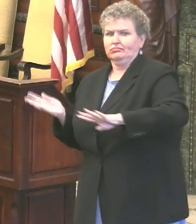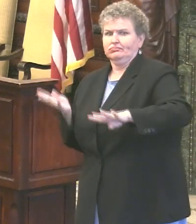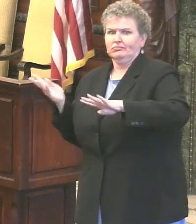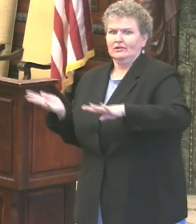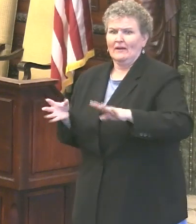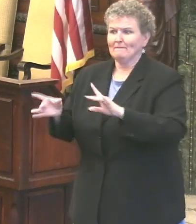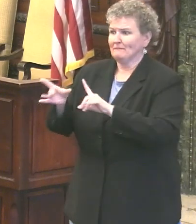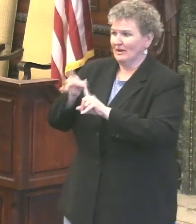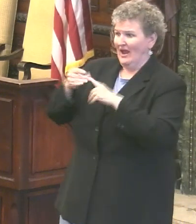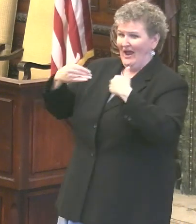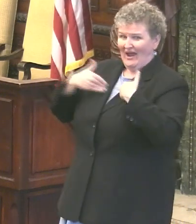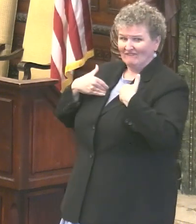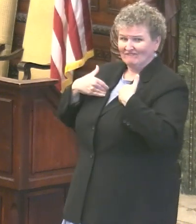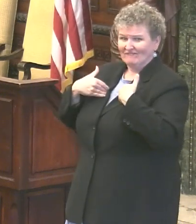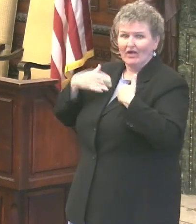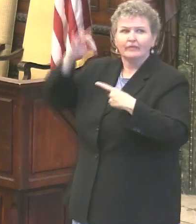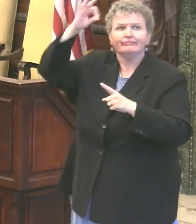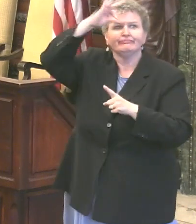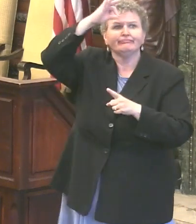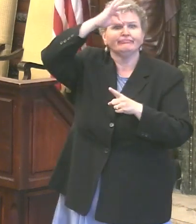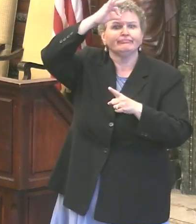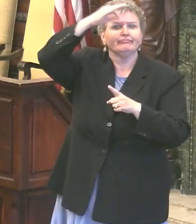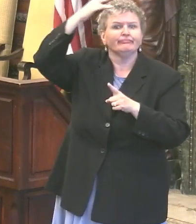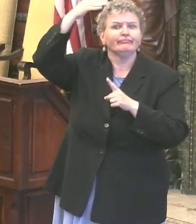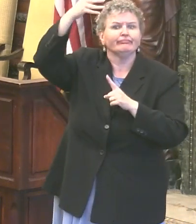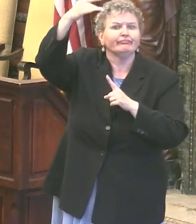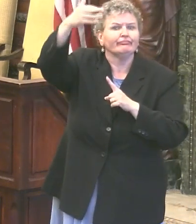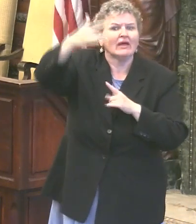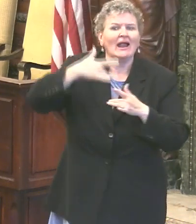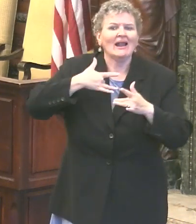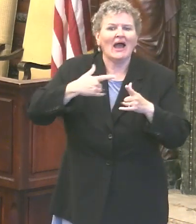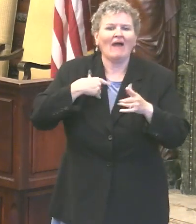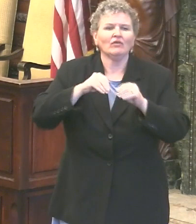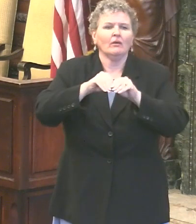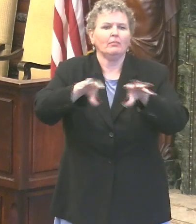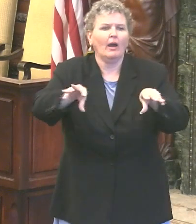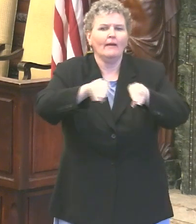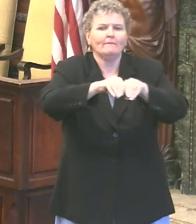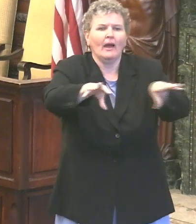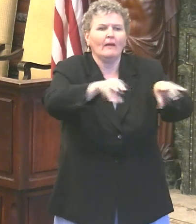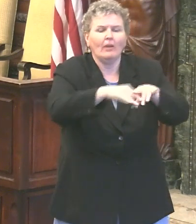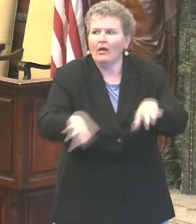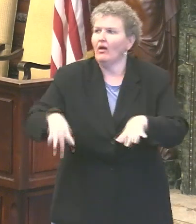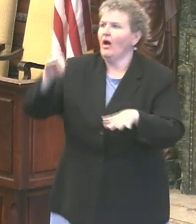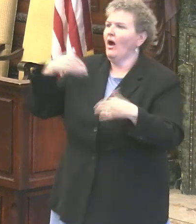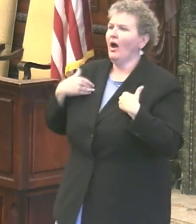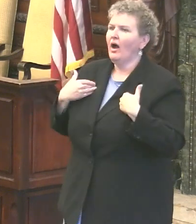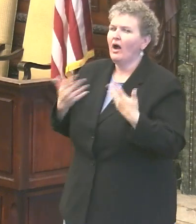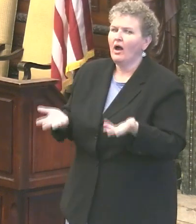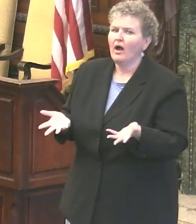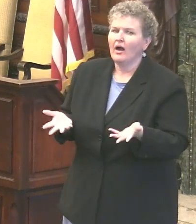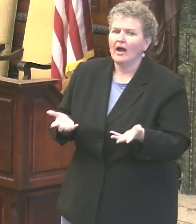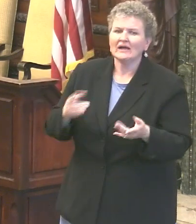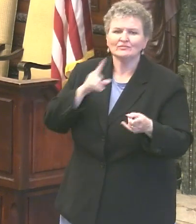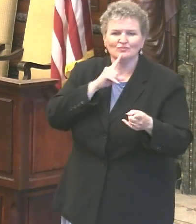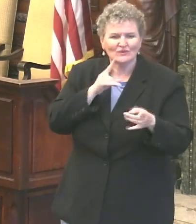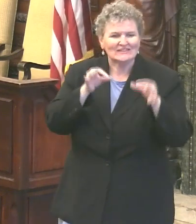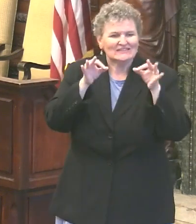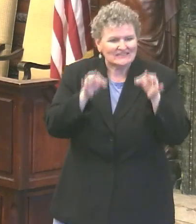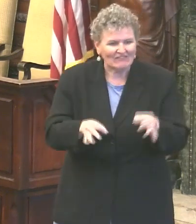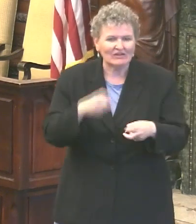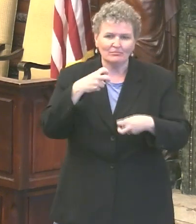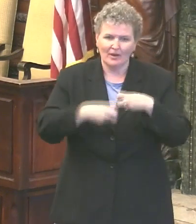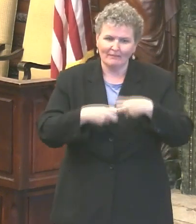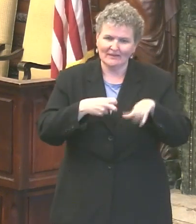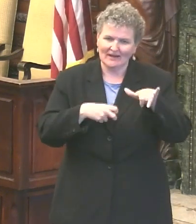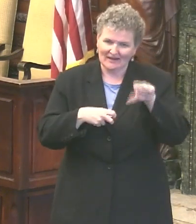it, they're probably more likely to expose other people, and then they may not be aware of it. So it's certainly it is a problem. It's a